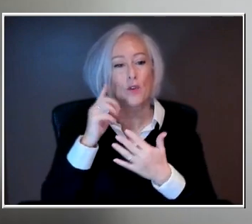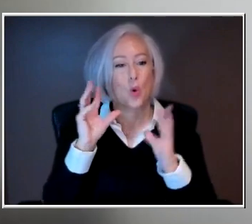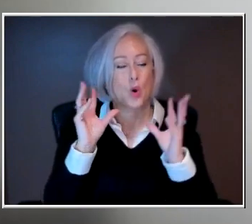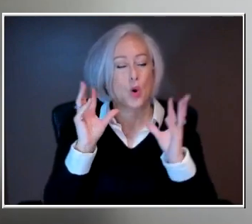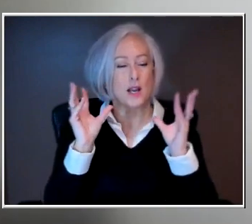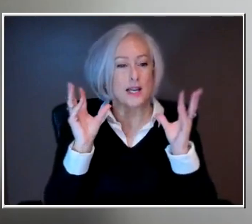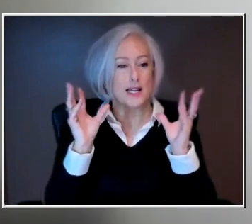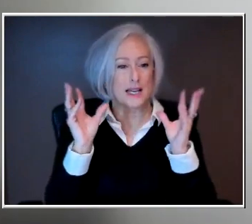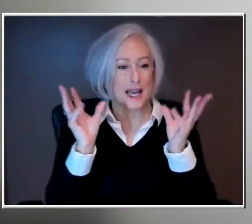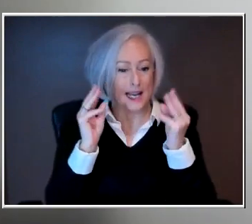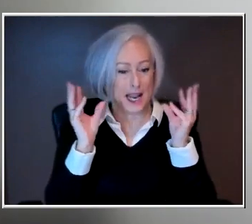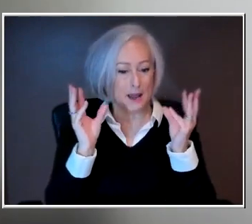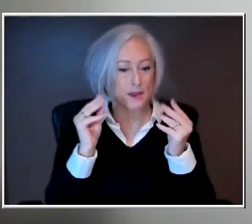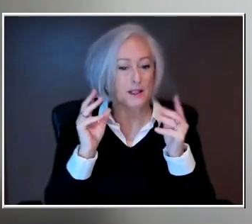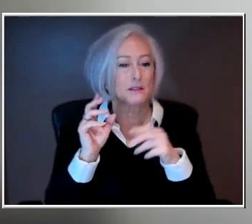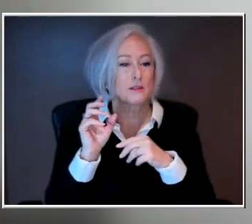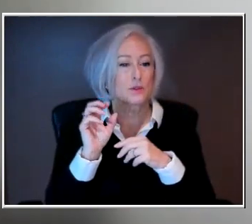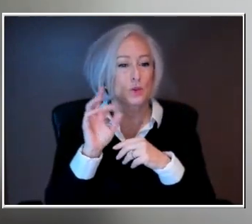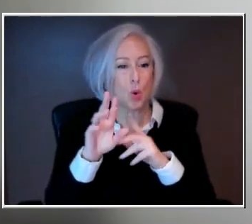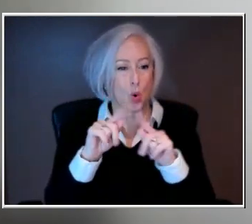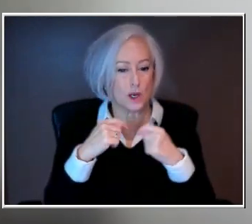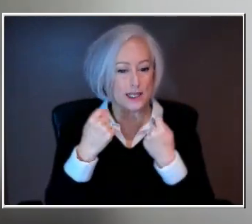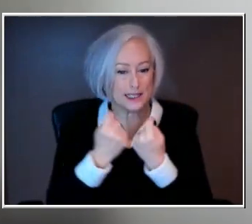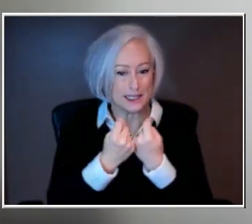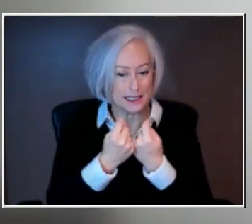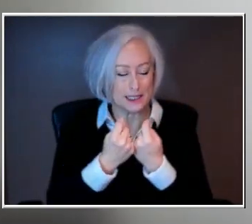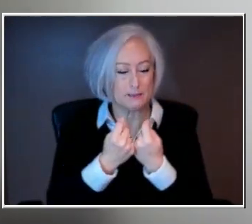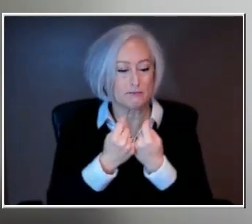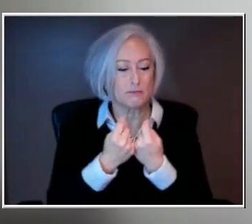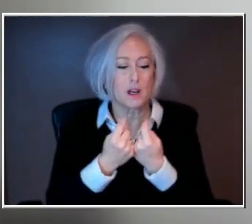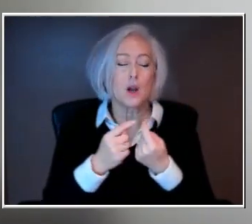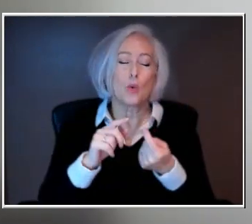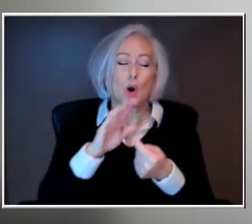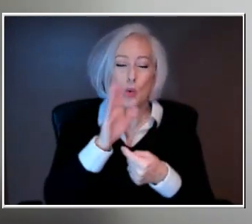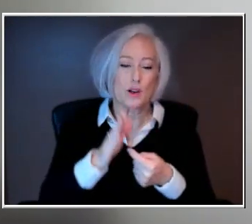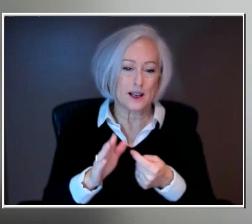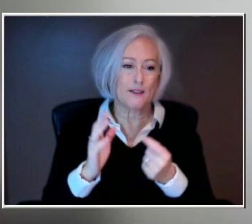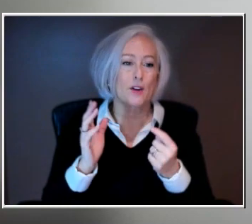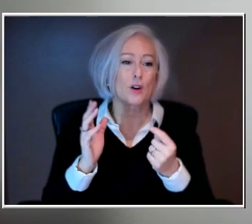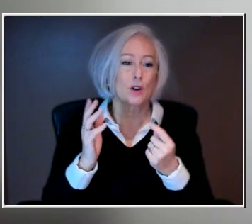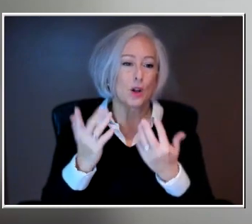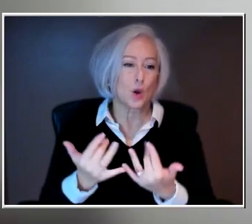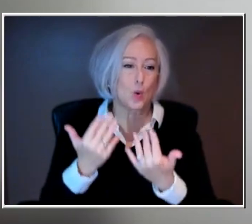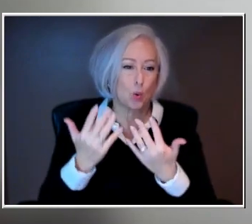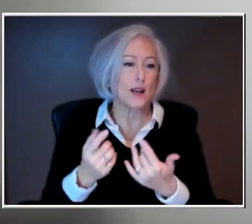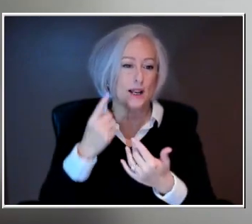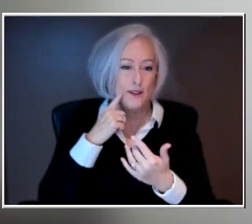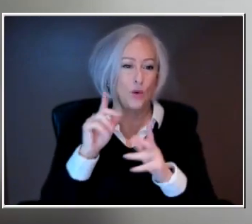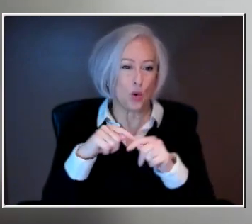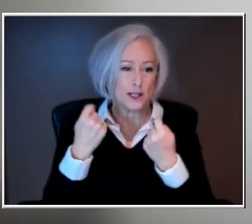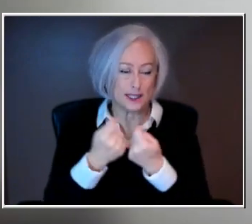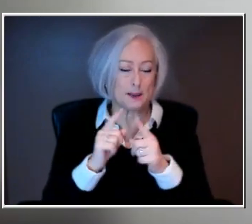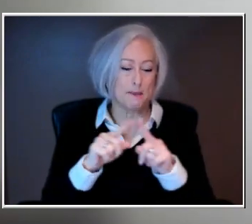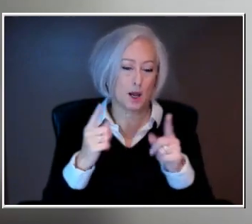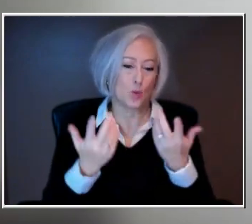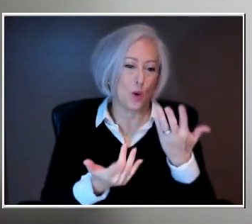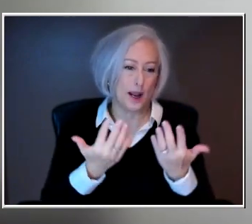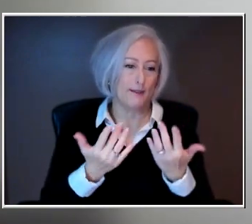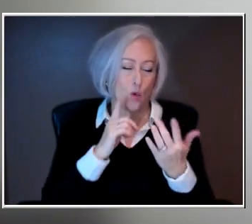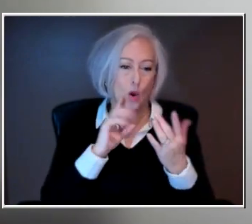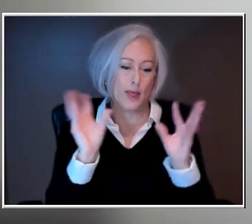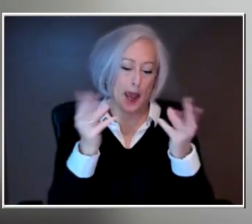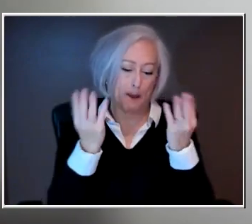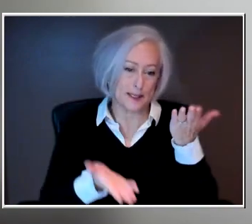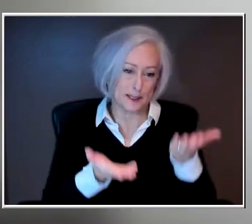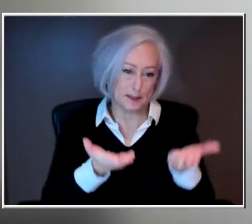a team, but we may be waiting for their box to ride in. And as you know, depending on the time